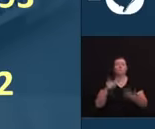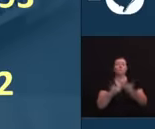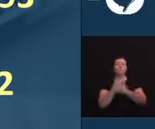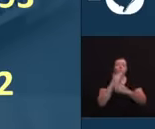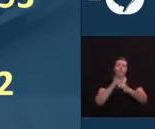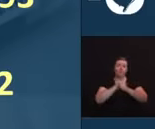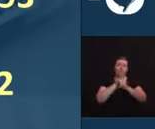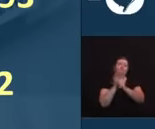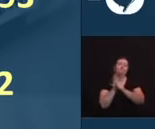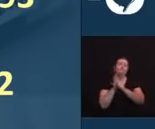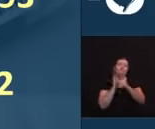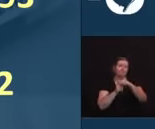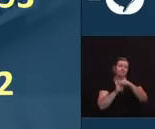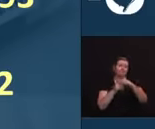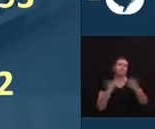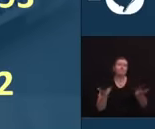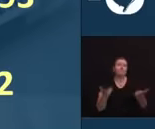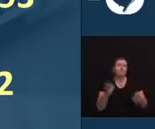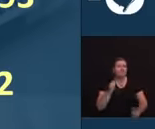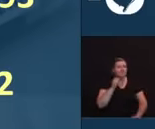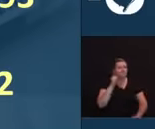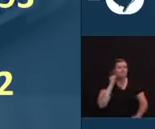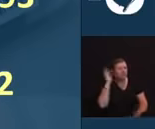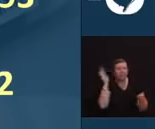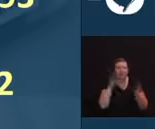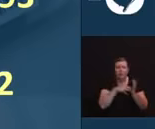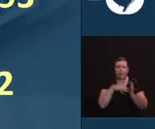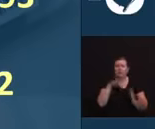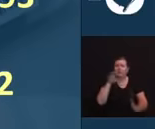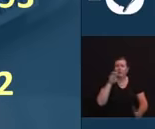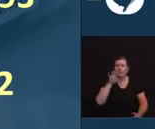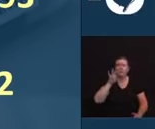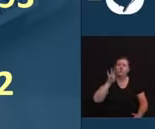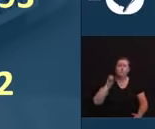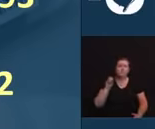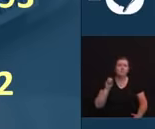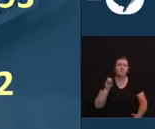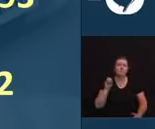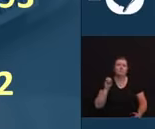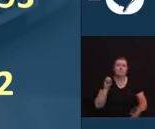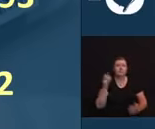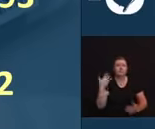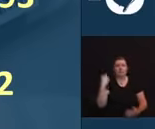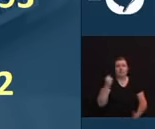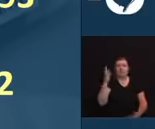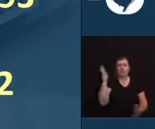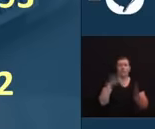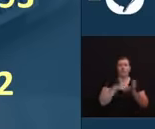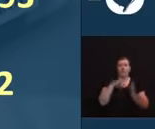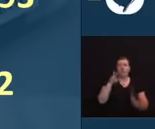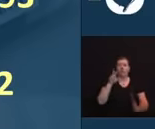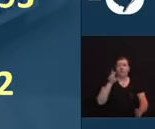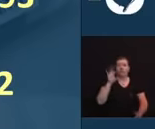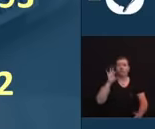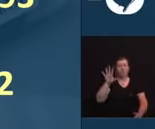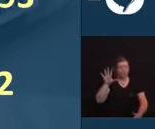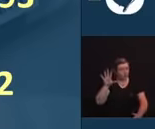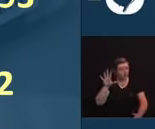right. Yesterday, 4,540. Saturday, 4,395. Friday,